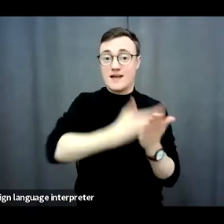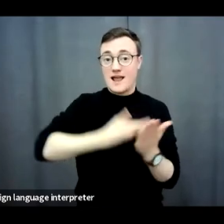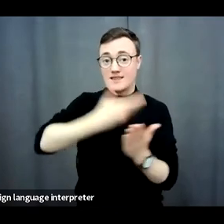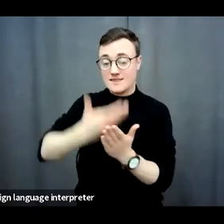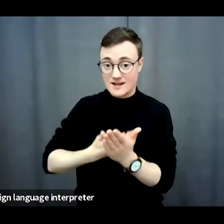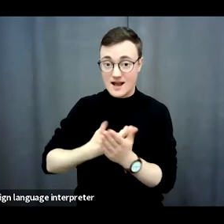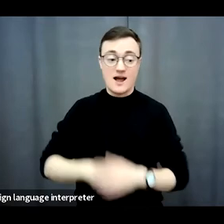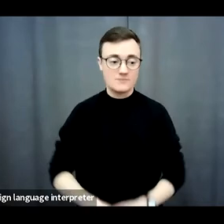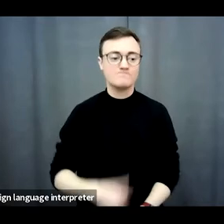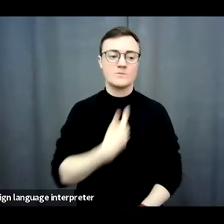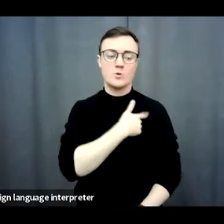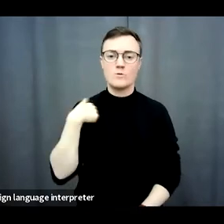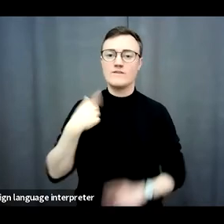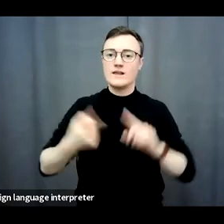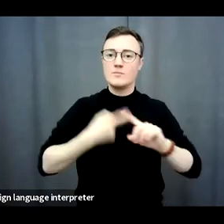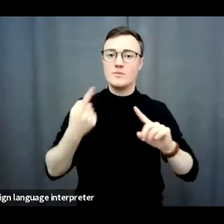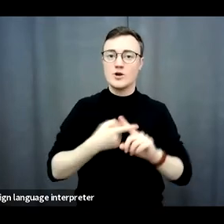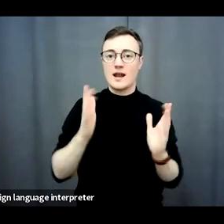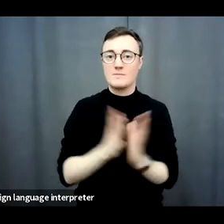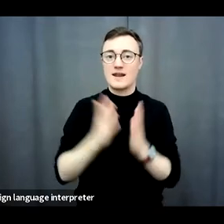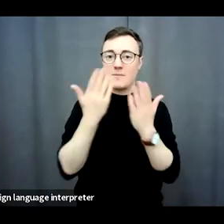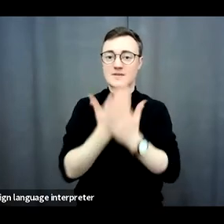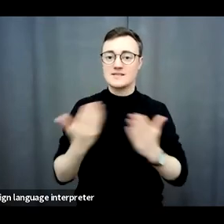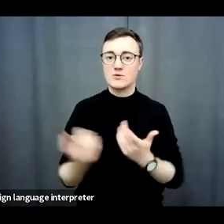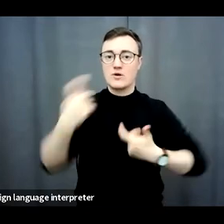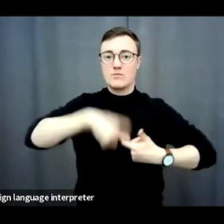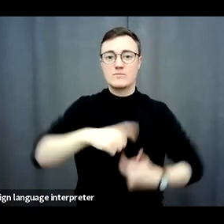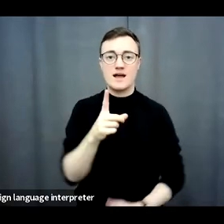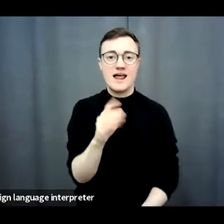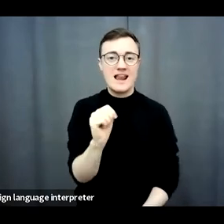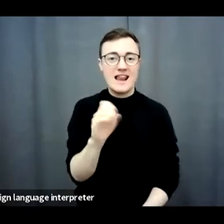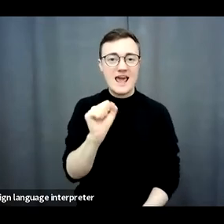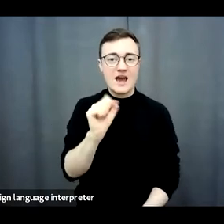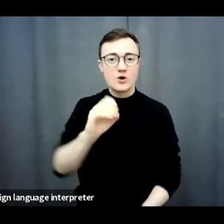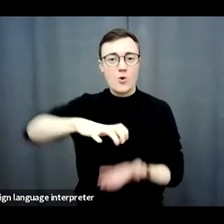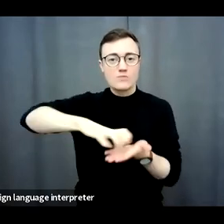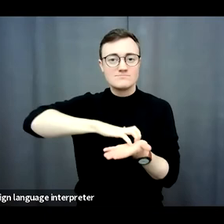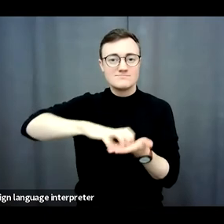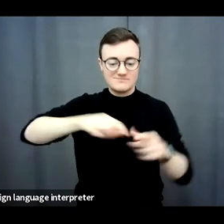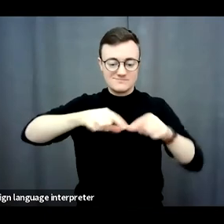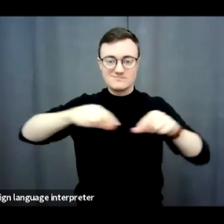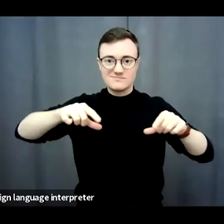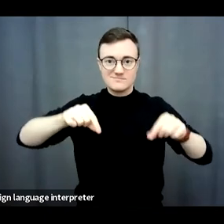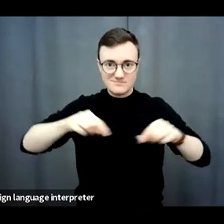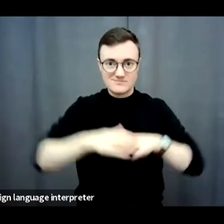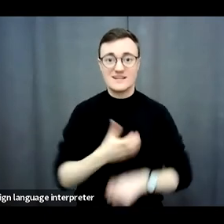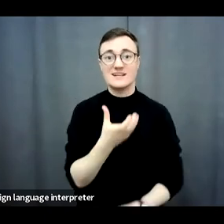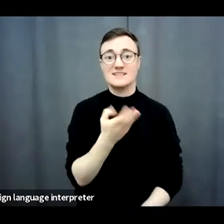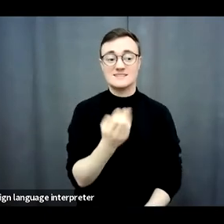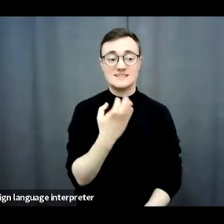start off with a presentation on the Lego Braille bricks. And that will be given to us by Cecilia